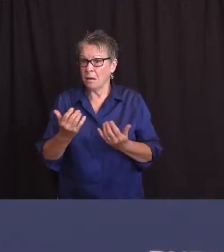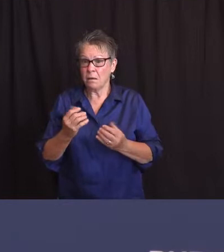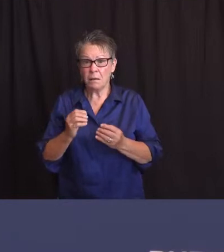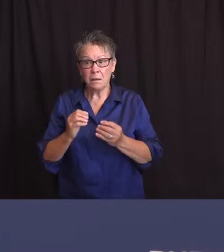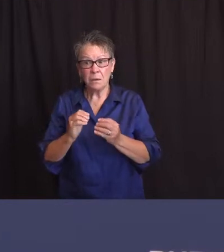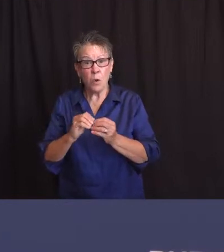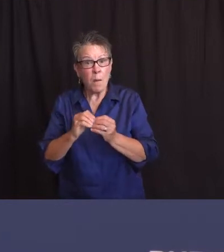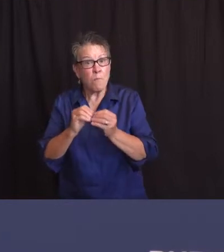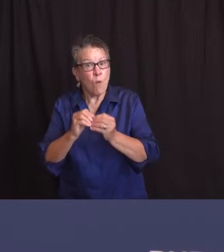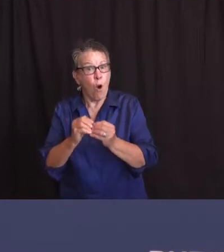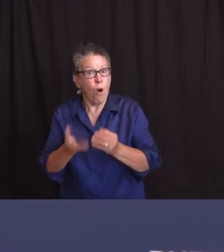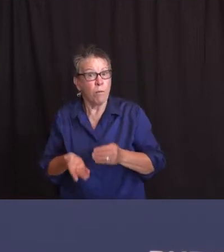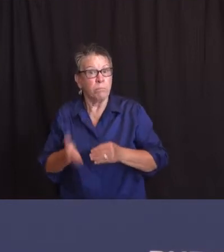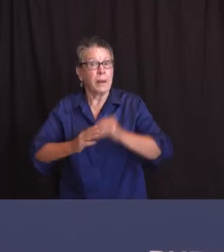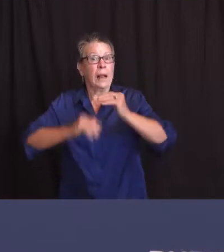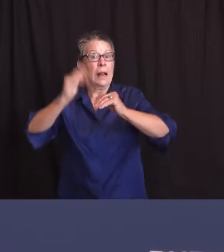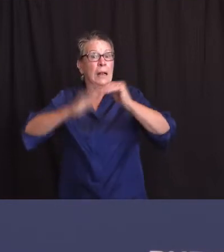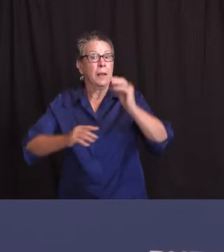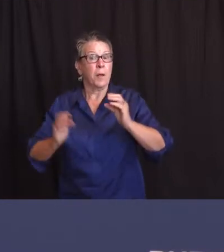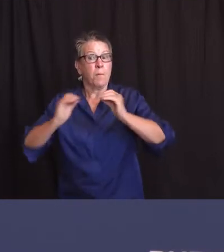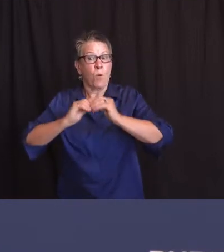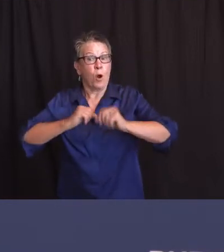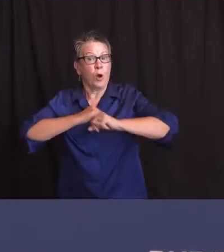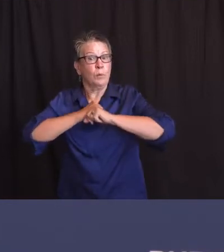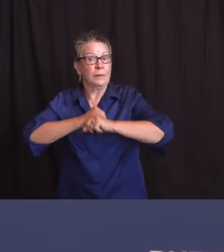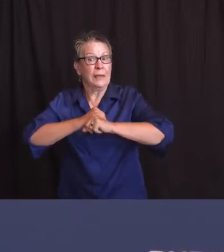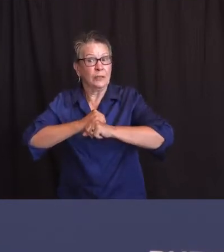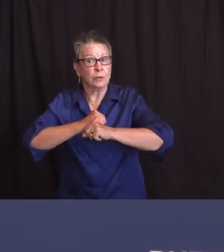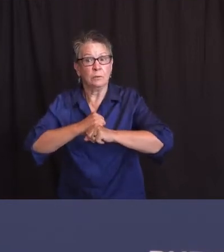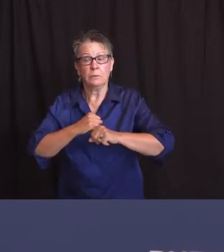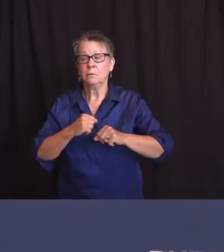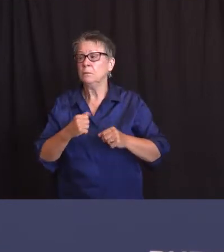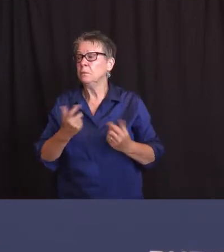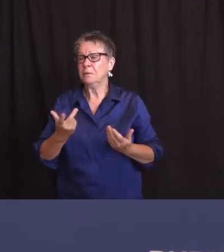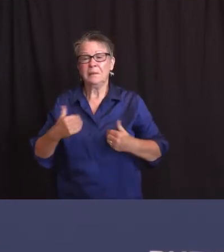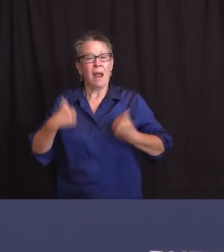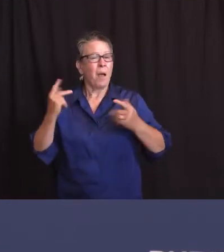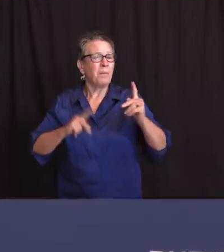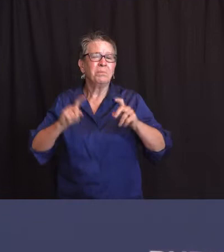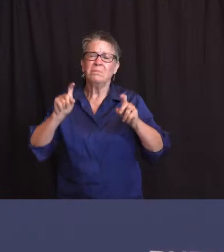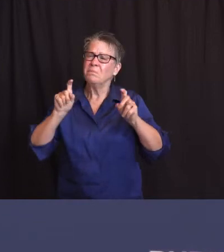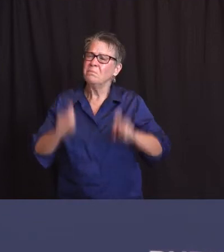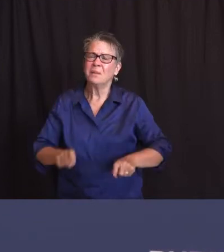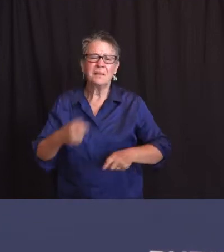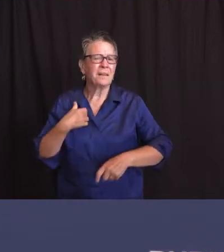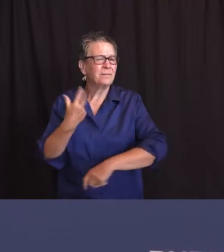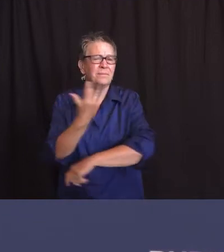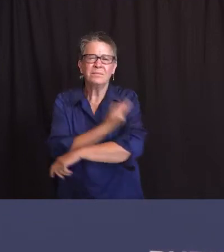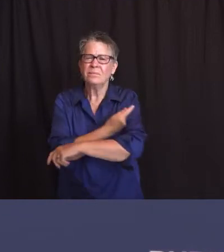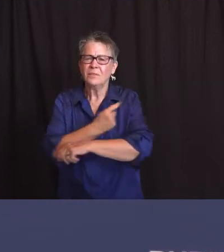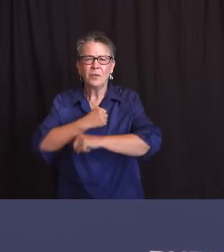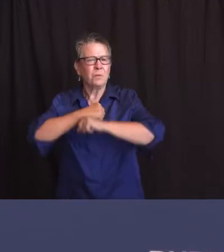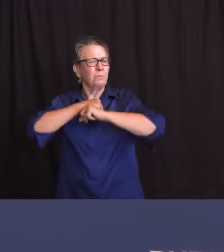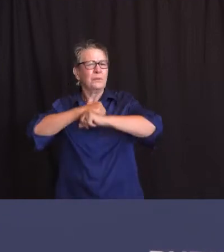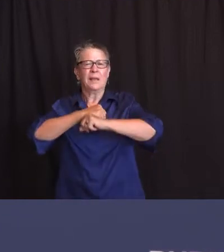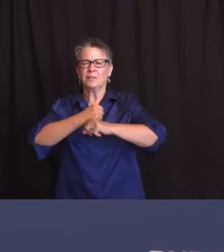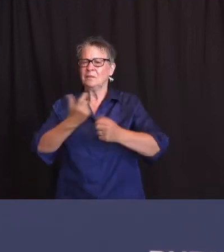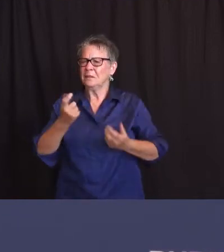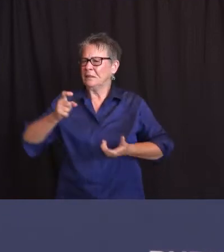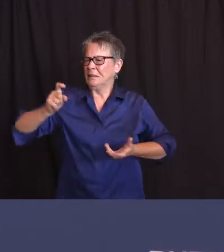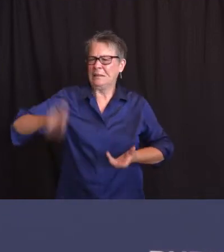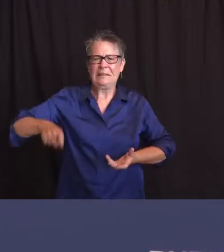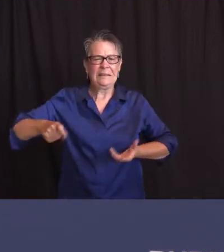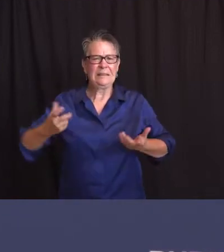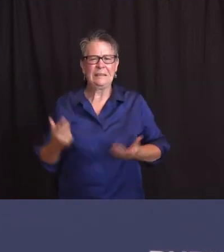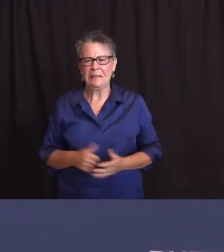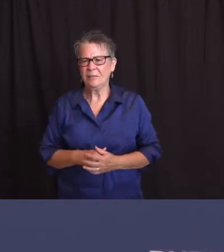younger age categories to get vaccinated. As the Governor mentioned, August is Immunization Awareness Month, which